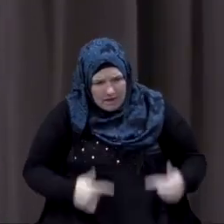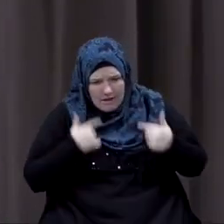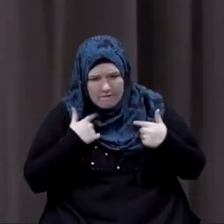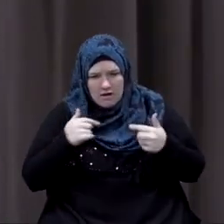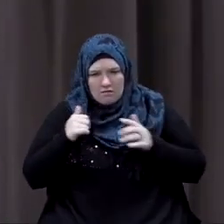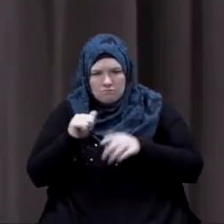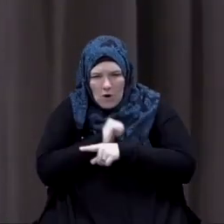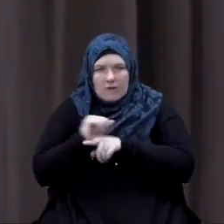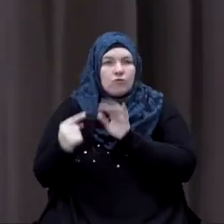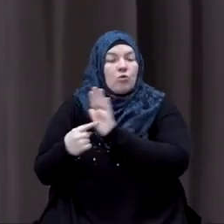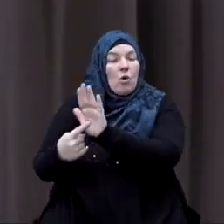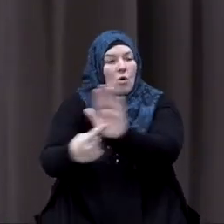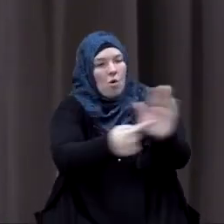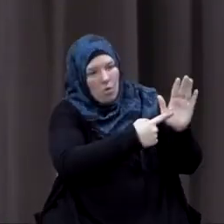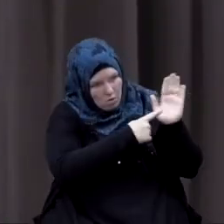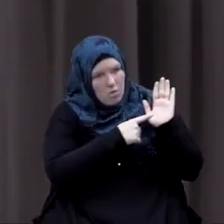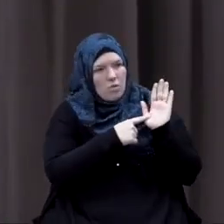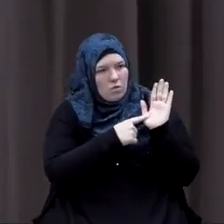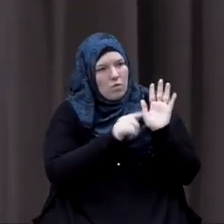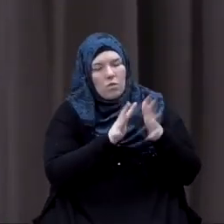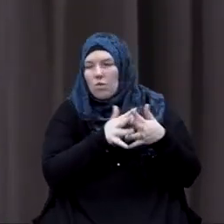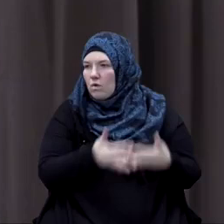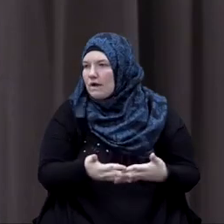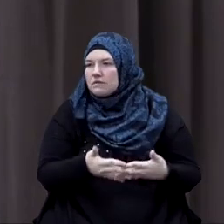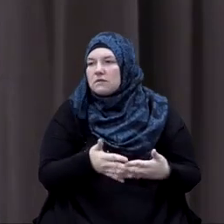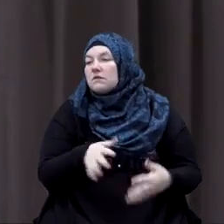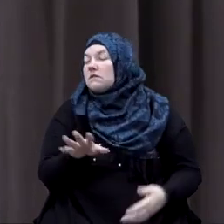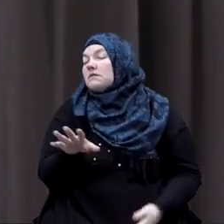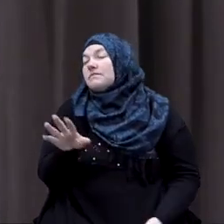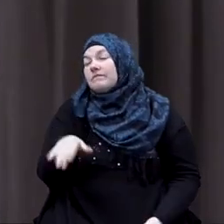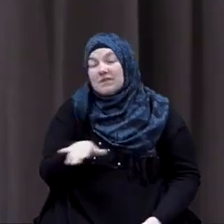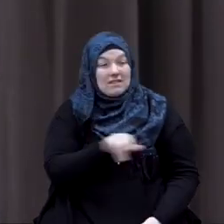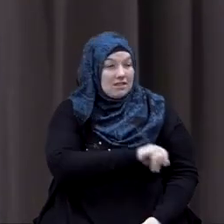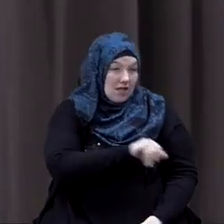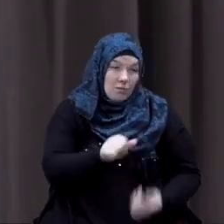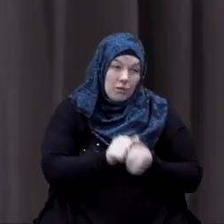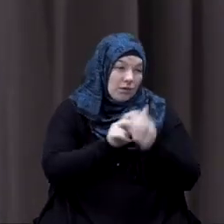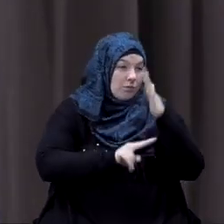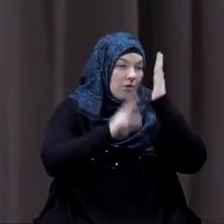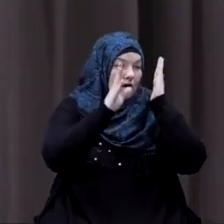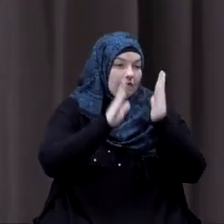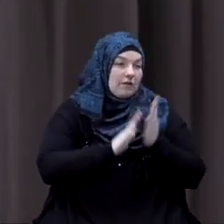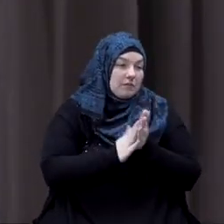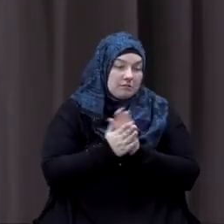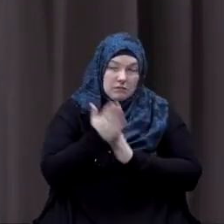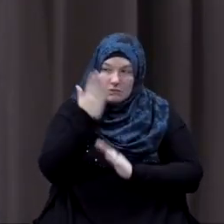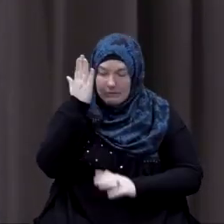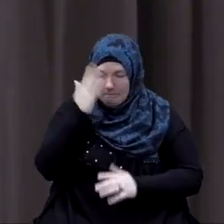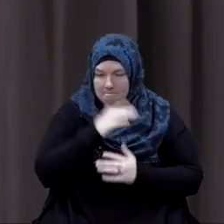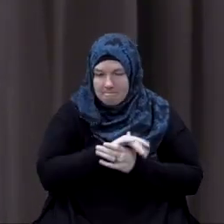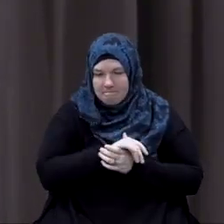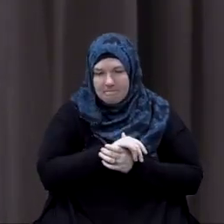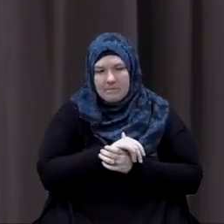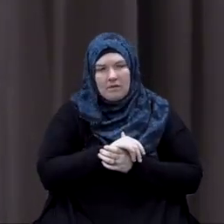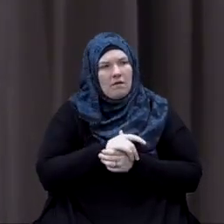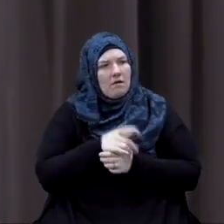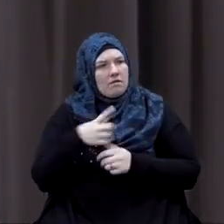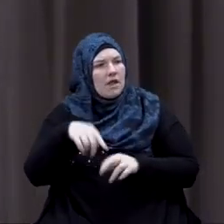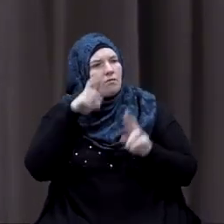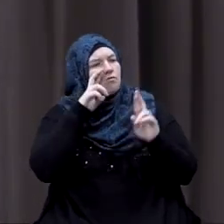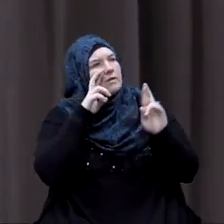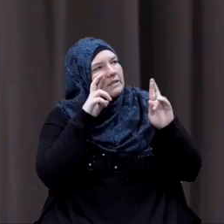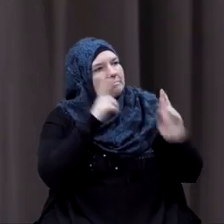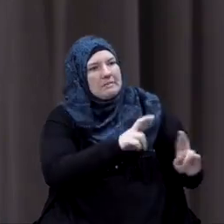Quran, and the same with the Prophet sallallahu alaihi wasallam. They respected his